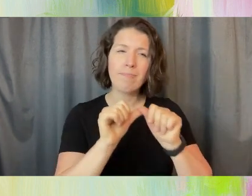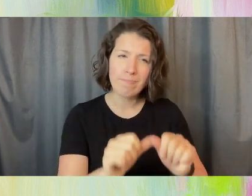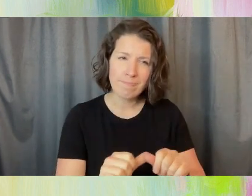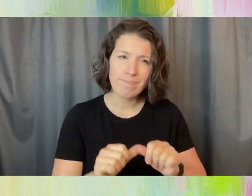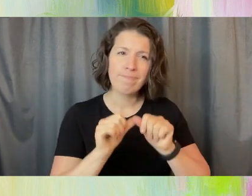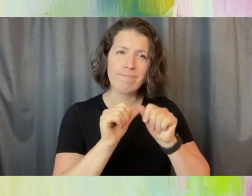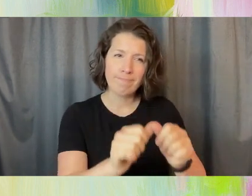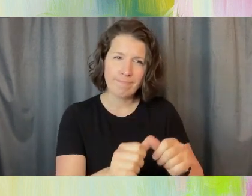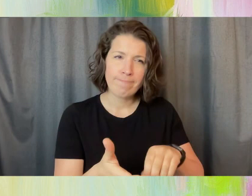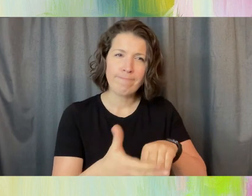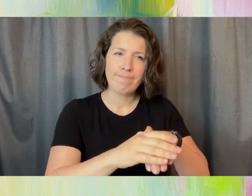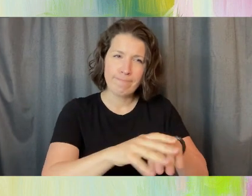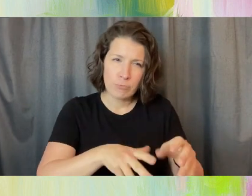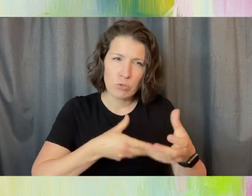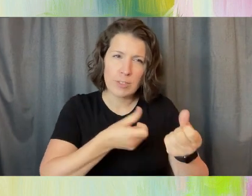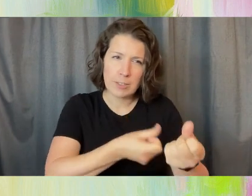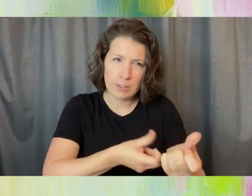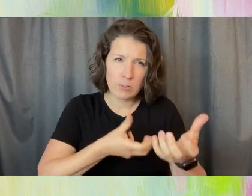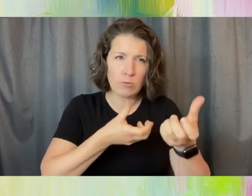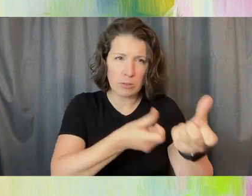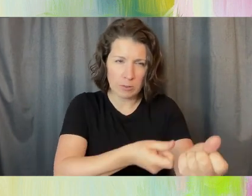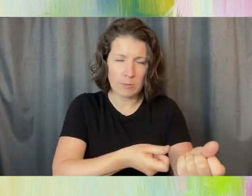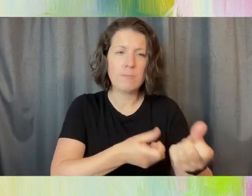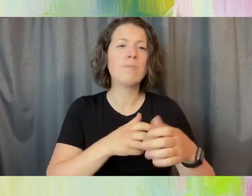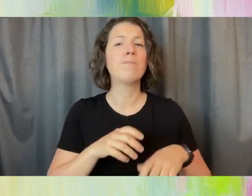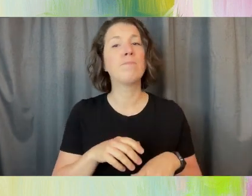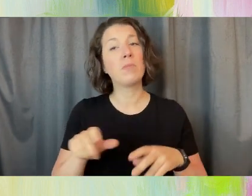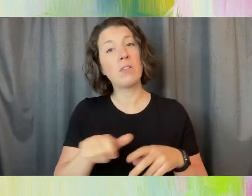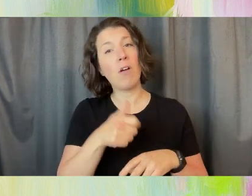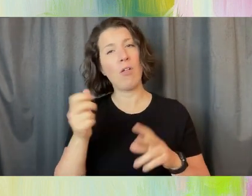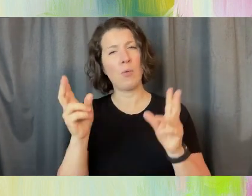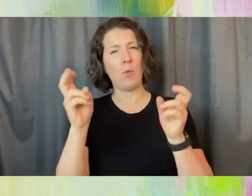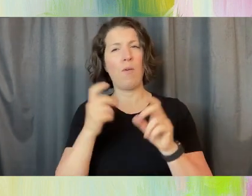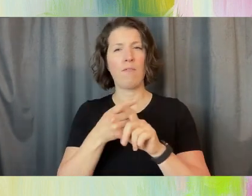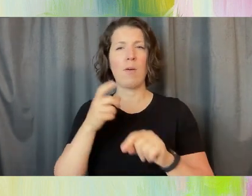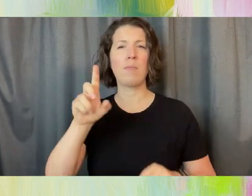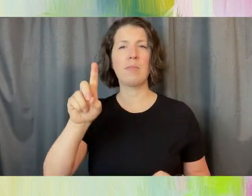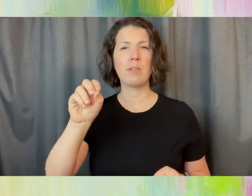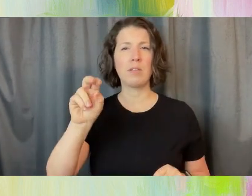just love is from Donald Berwick, who is a